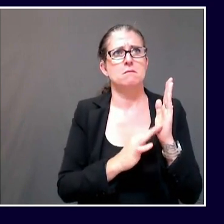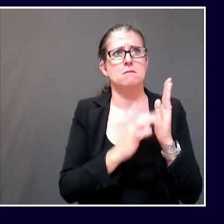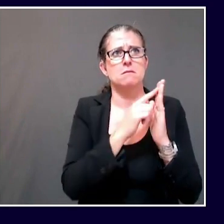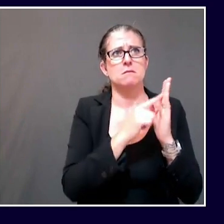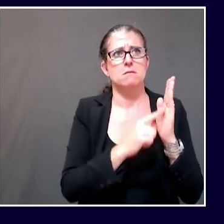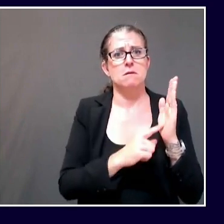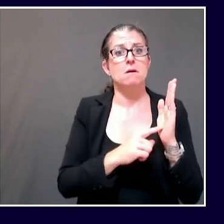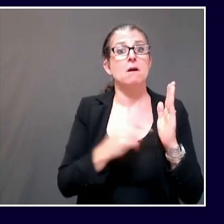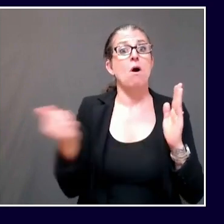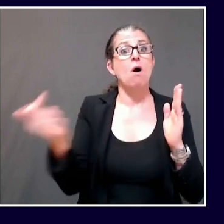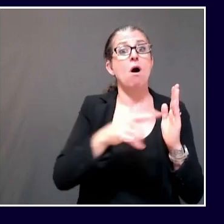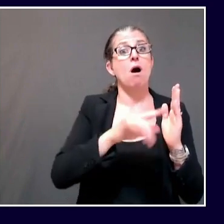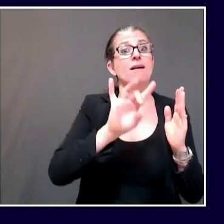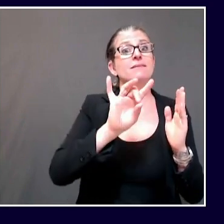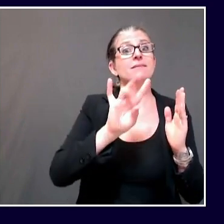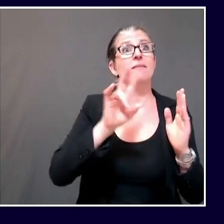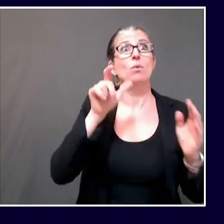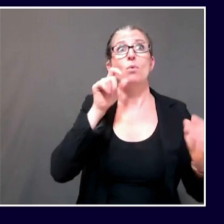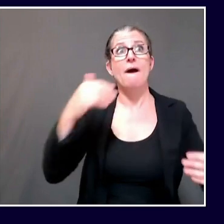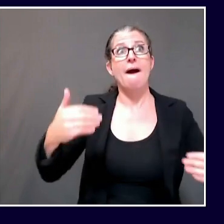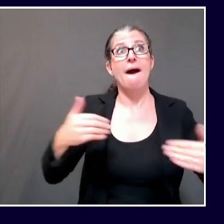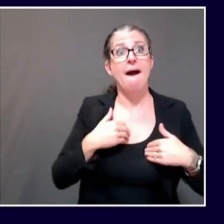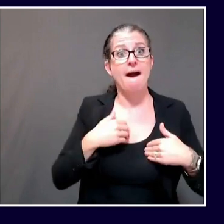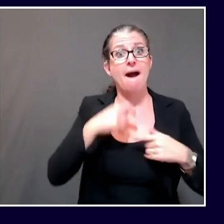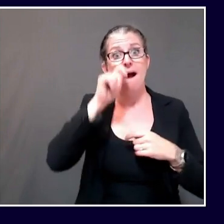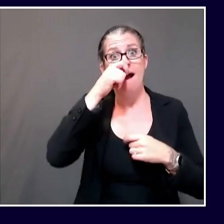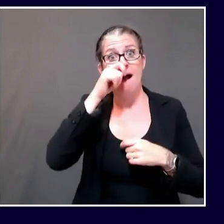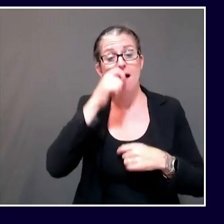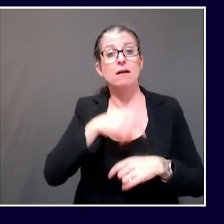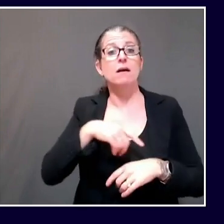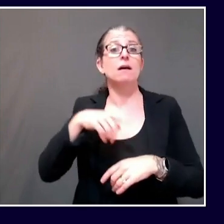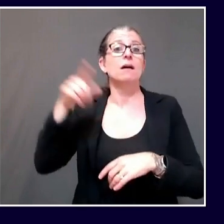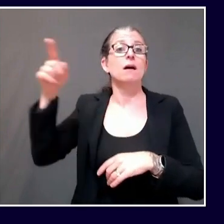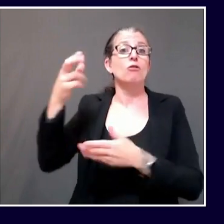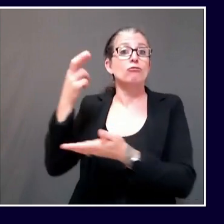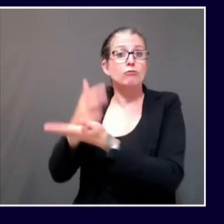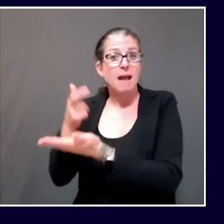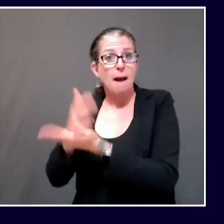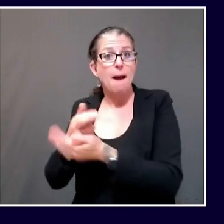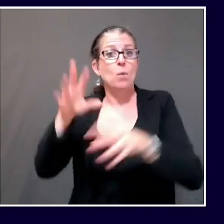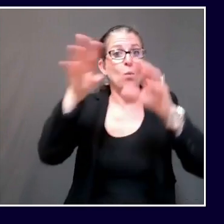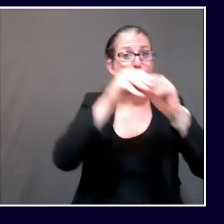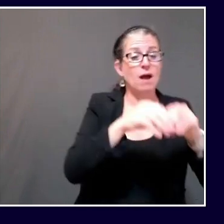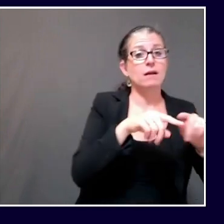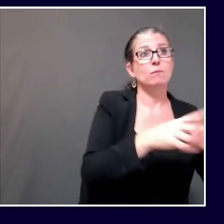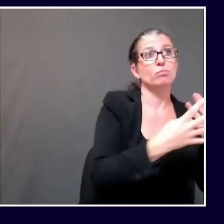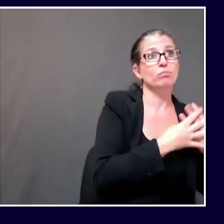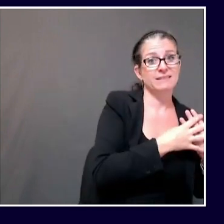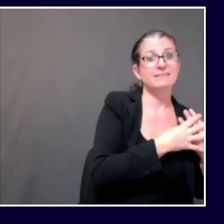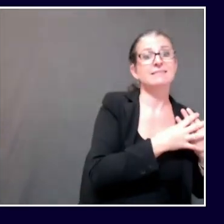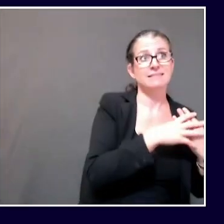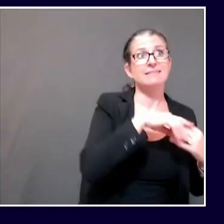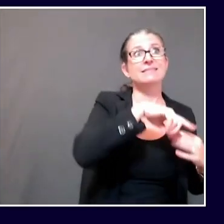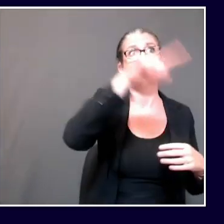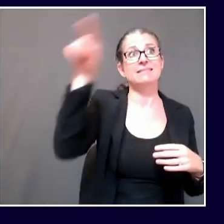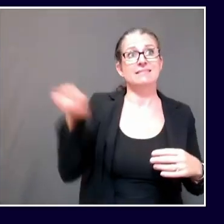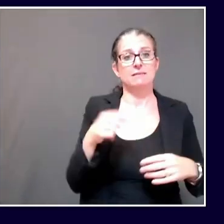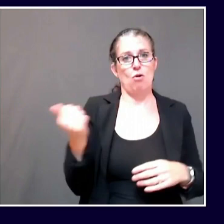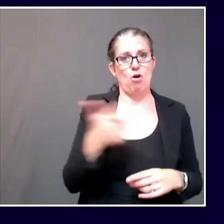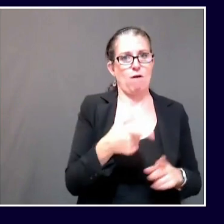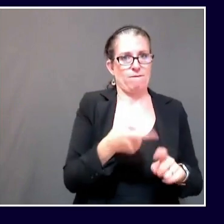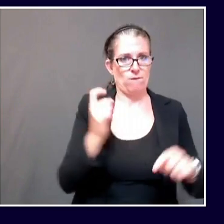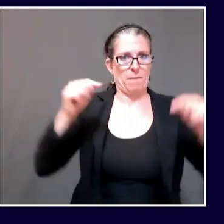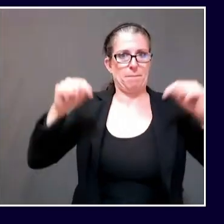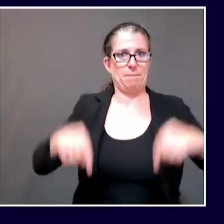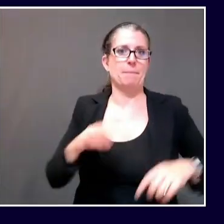Millinocket outbreak are Maine residents. And so we have not, in this particular setting, put out an alert because all